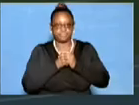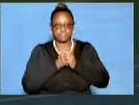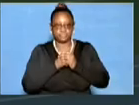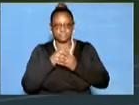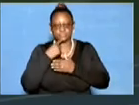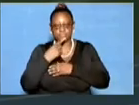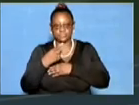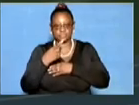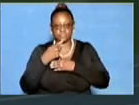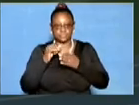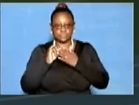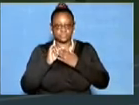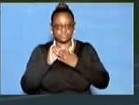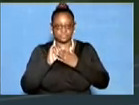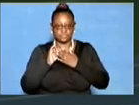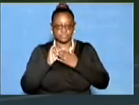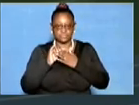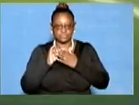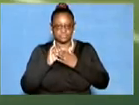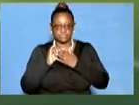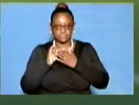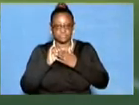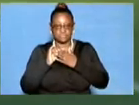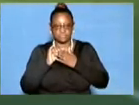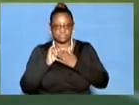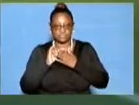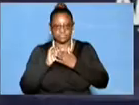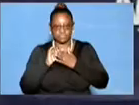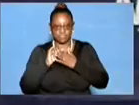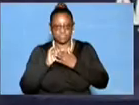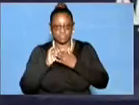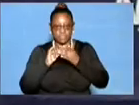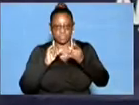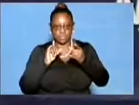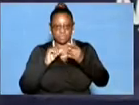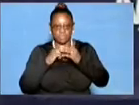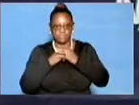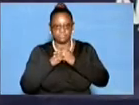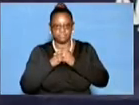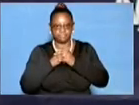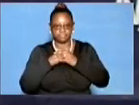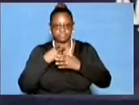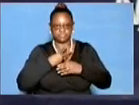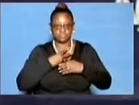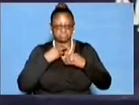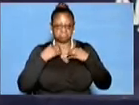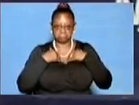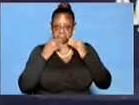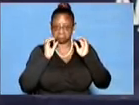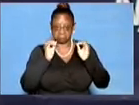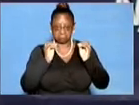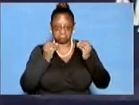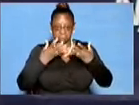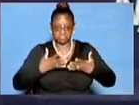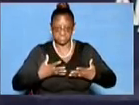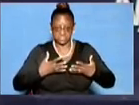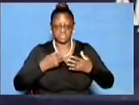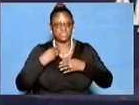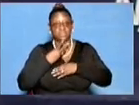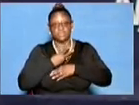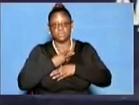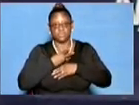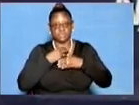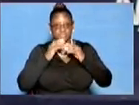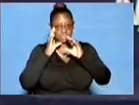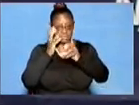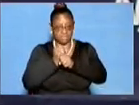to identity, like Peter said. Obviously, we have nothing to lose. We need to take risks. We need to get up the